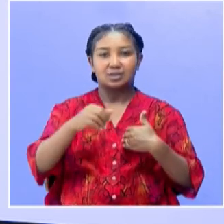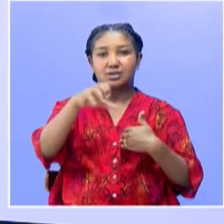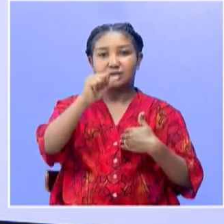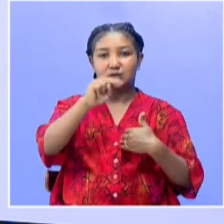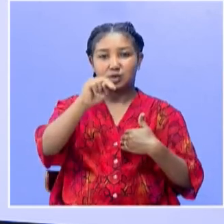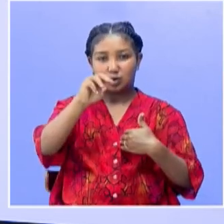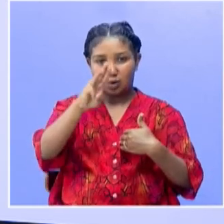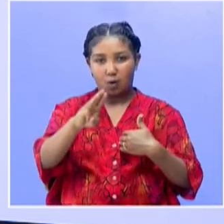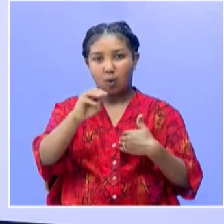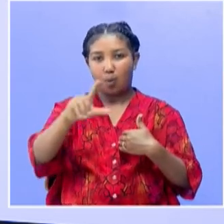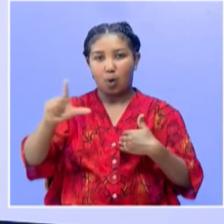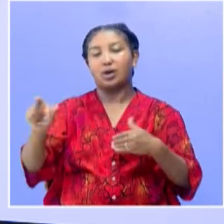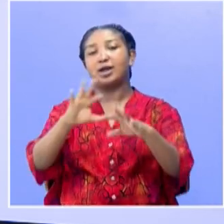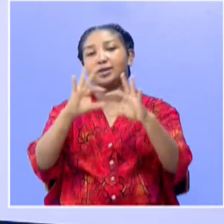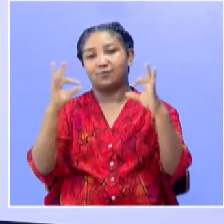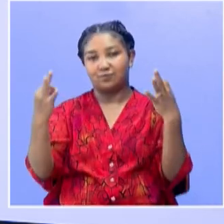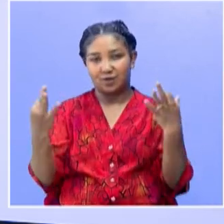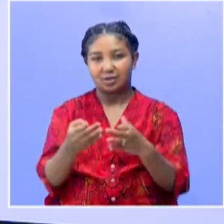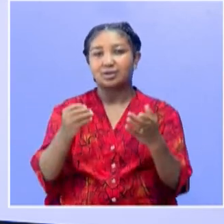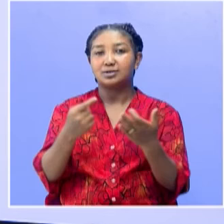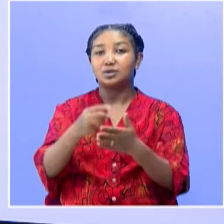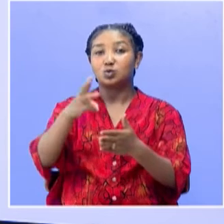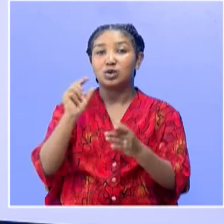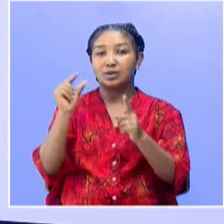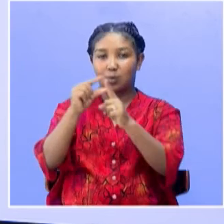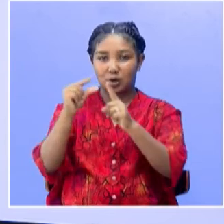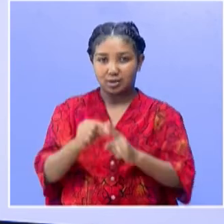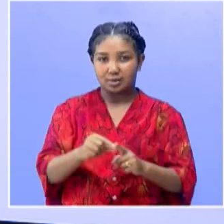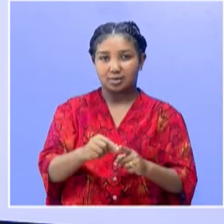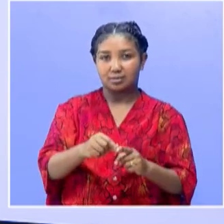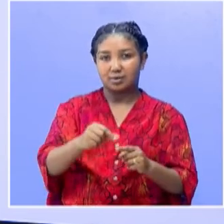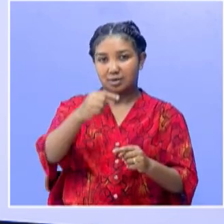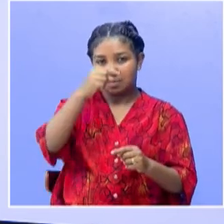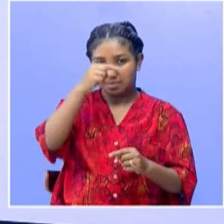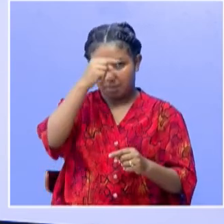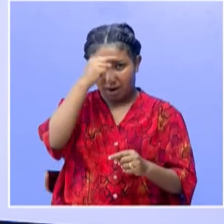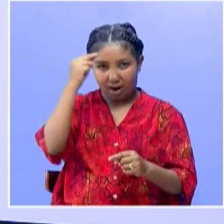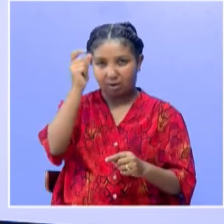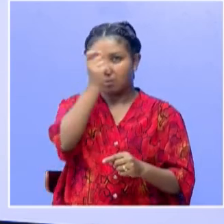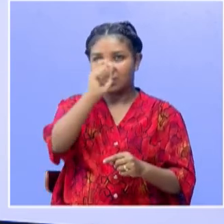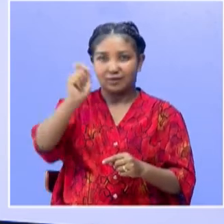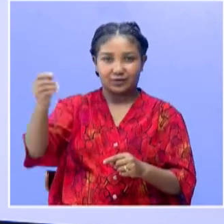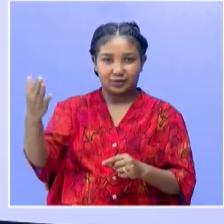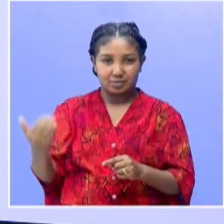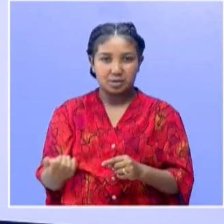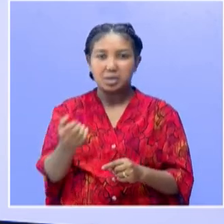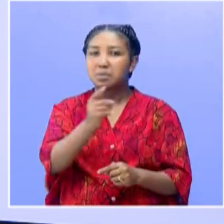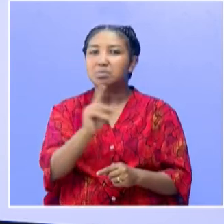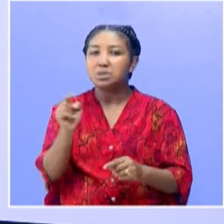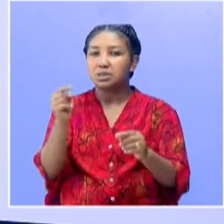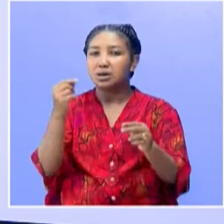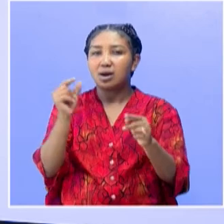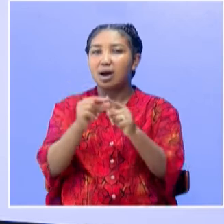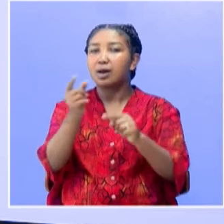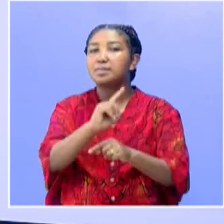snowball, and friends. These were the words that were written in bold. What do you think are these